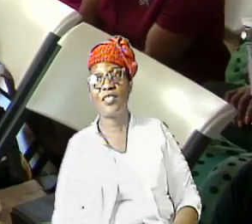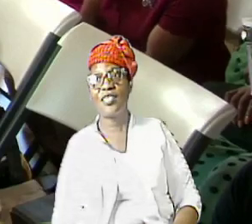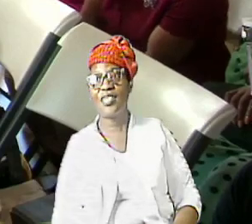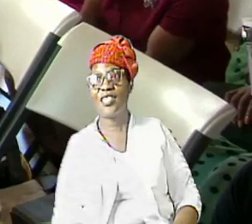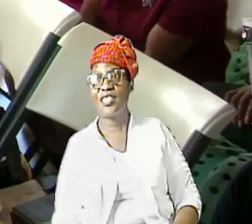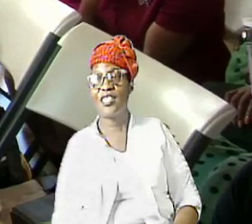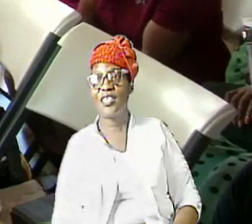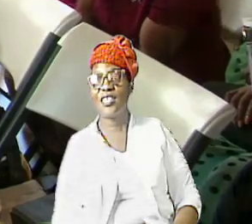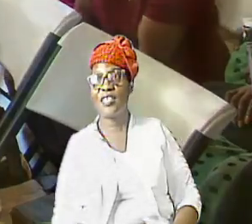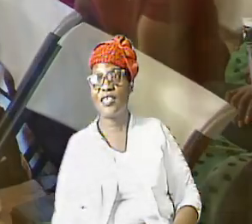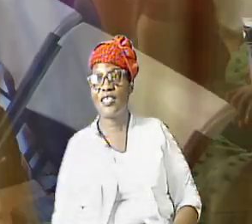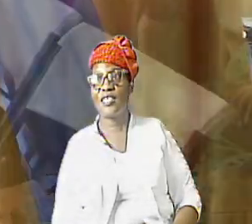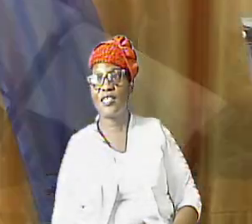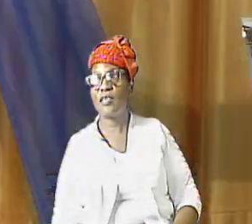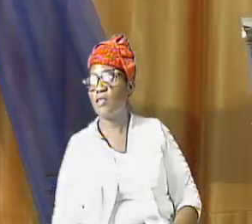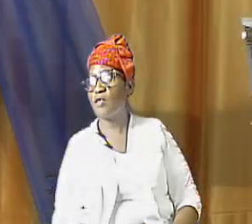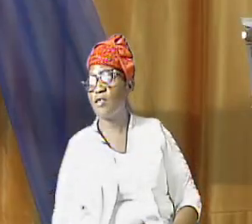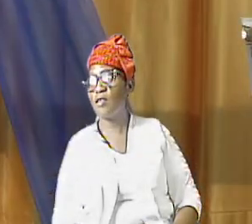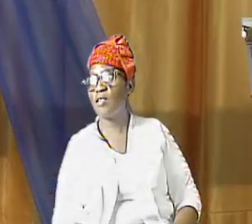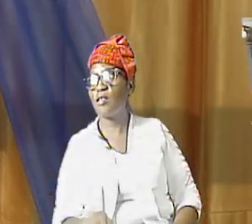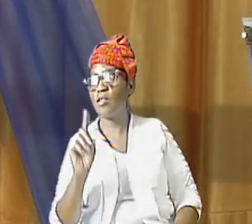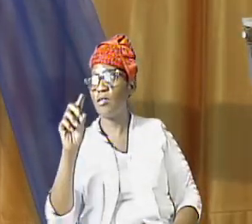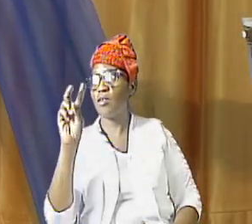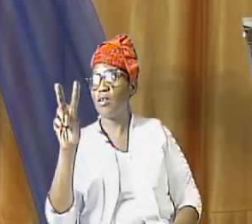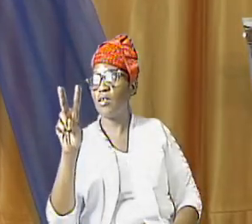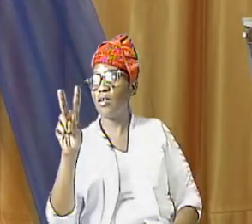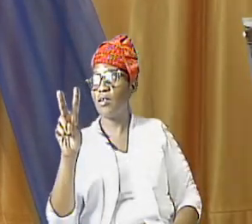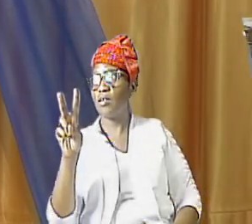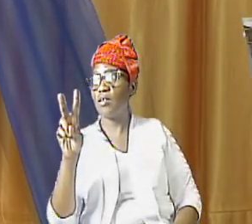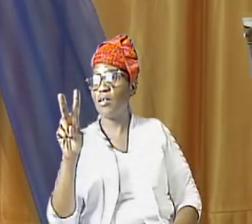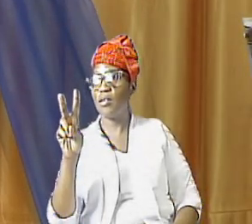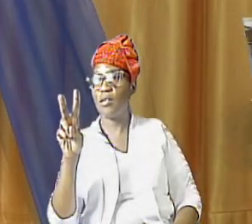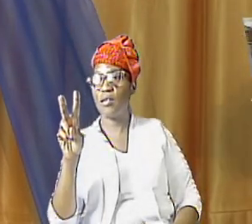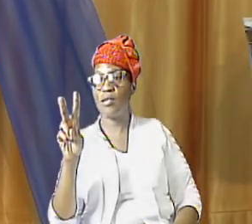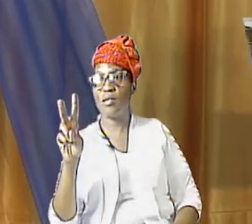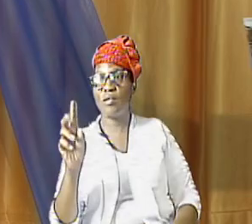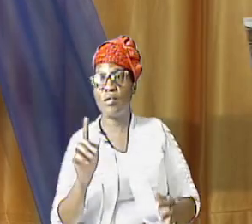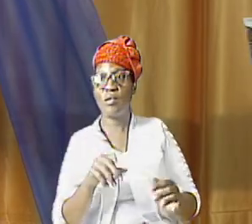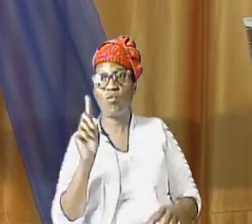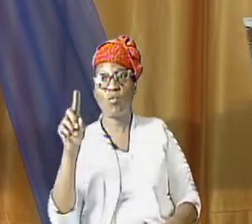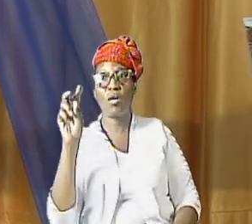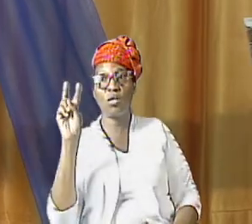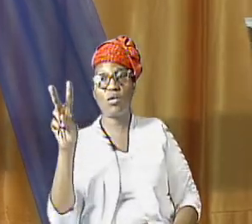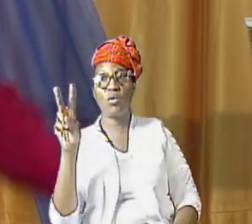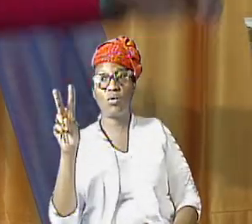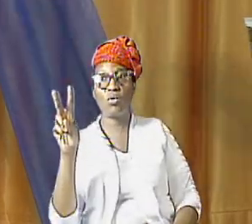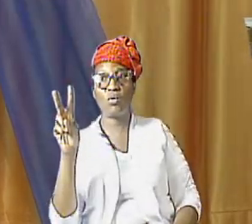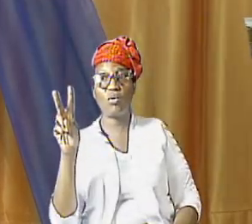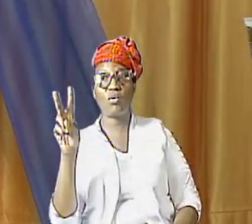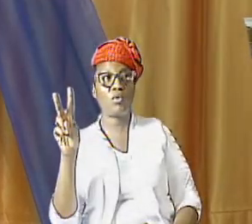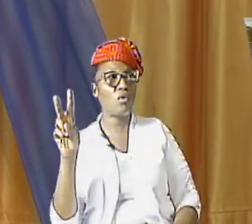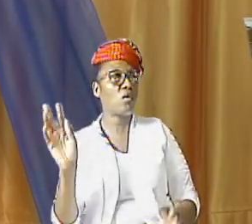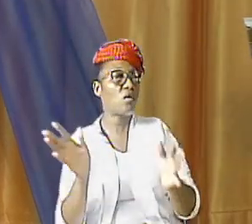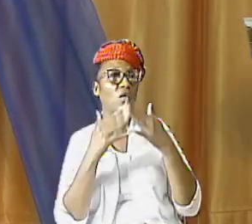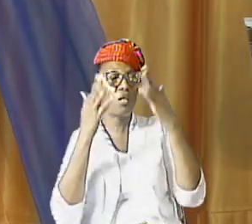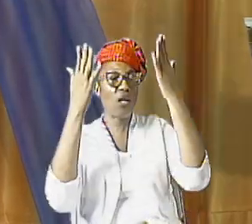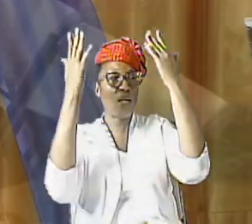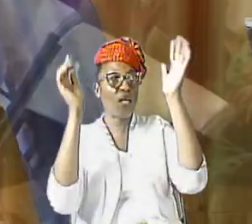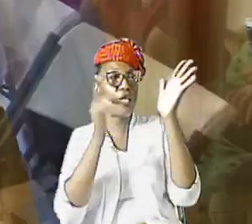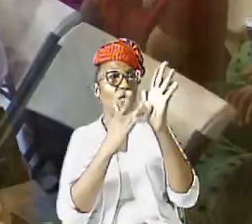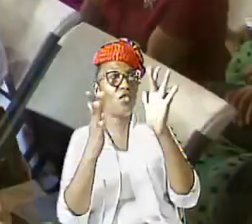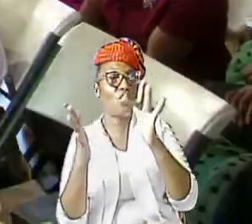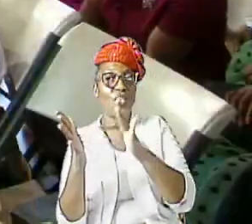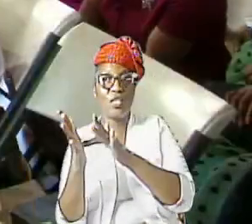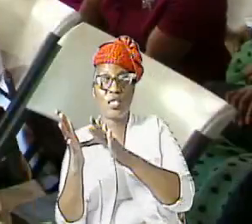Hallelujah. Hallelujah. After two, can we all just say thank you, Jesus? After two, one, two.